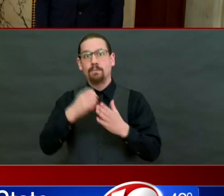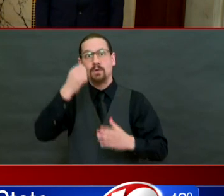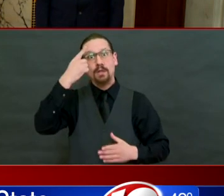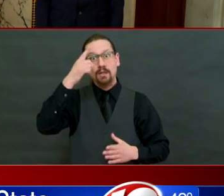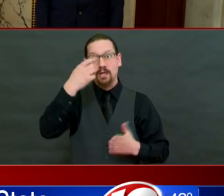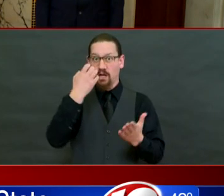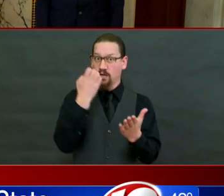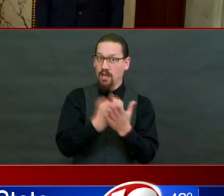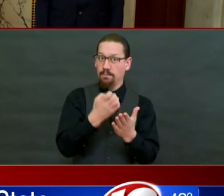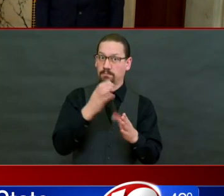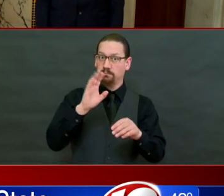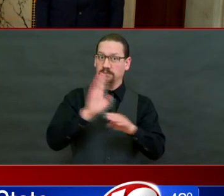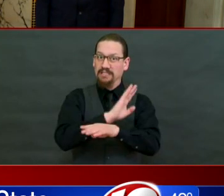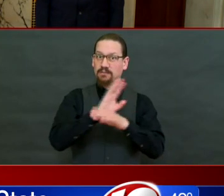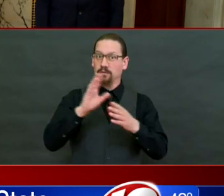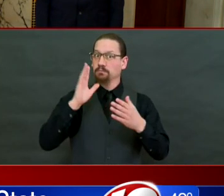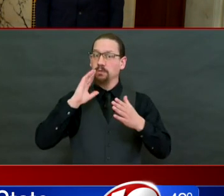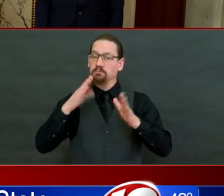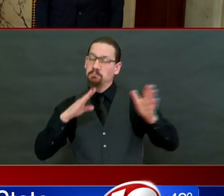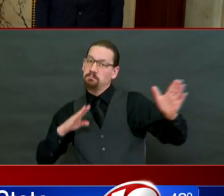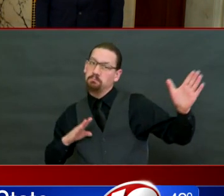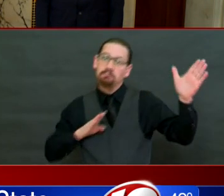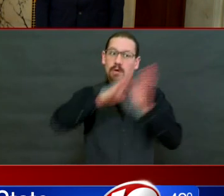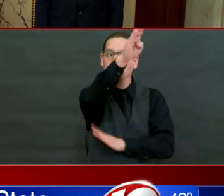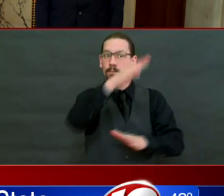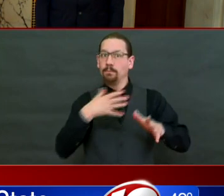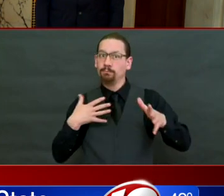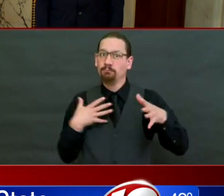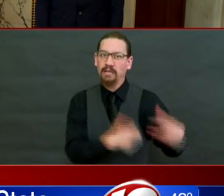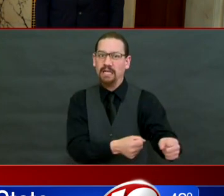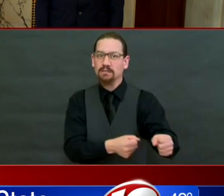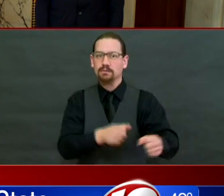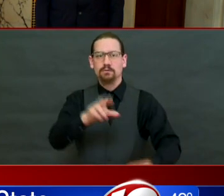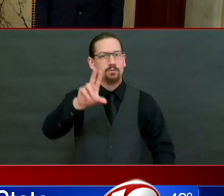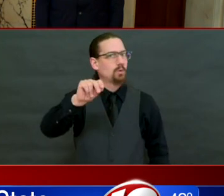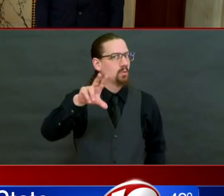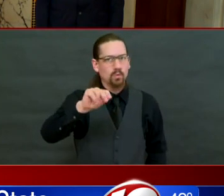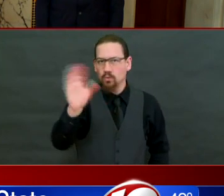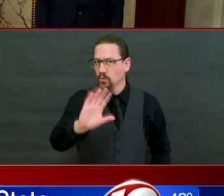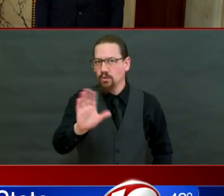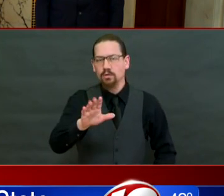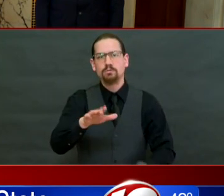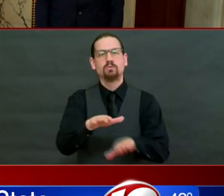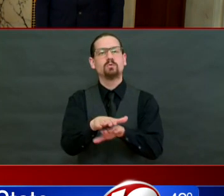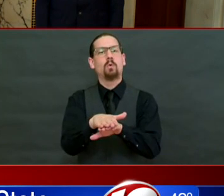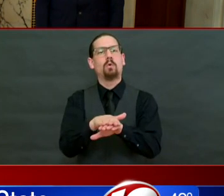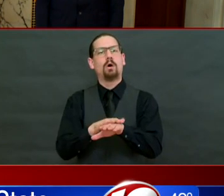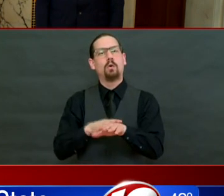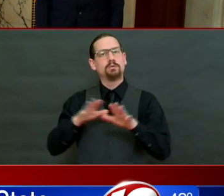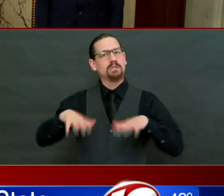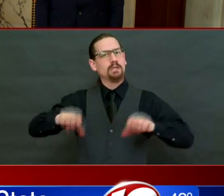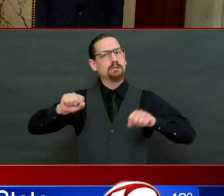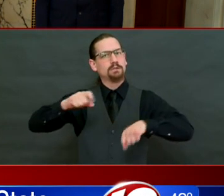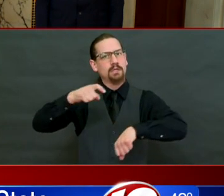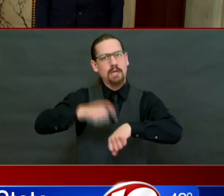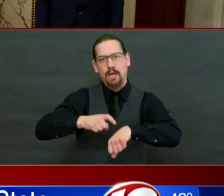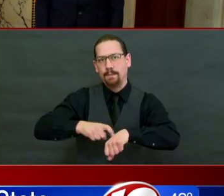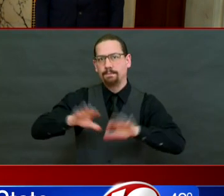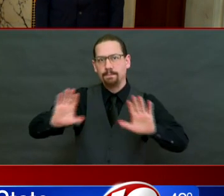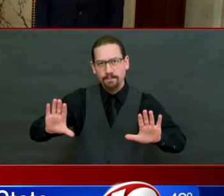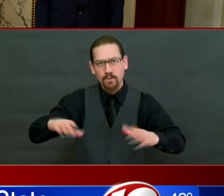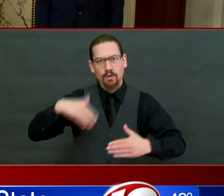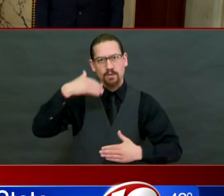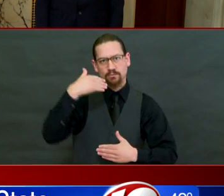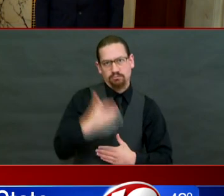it stronger, more innovative, and more resilient than we were when we went into it. And together we're going to do